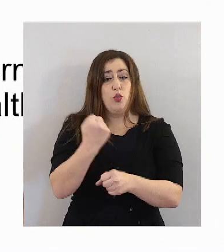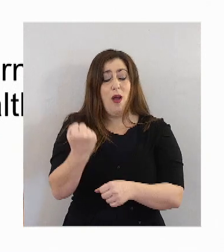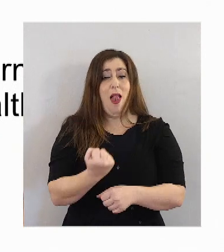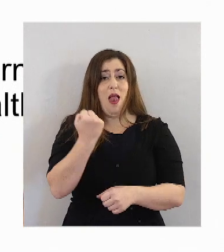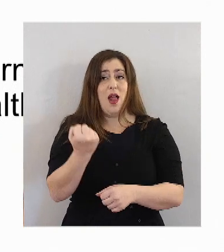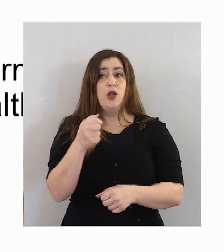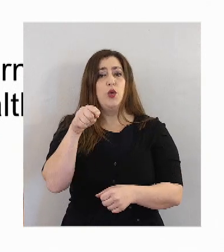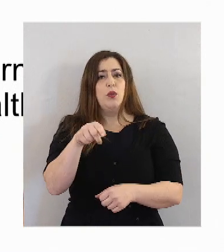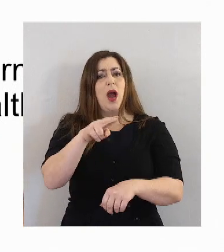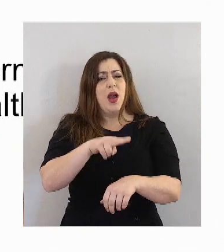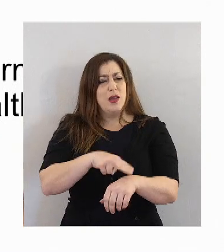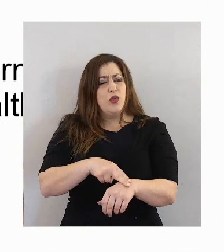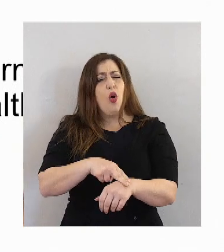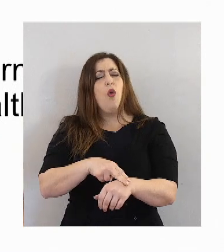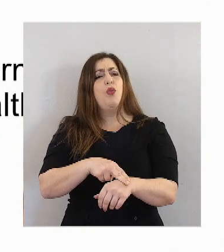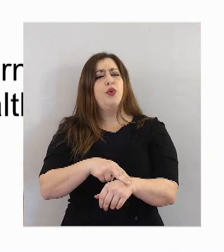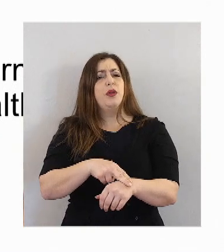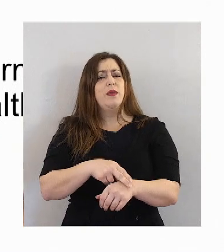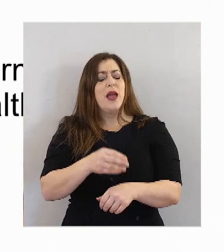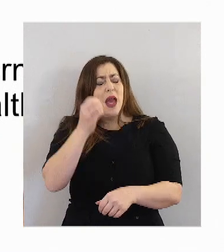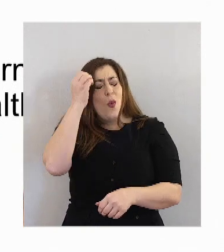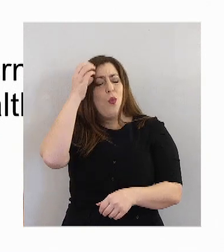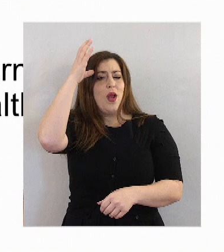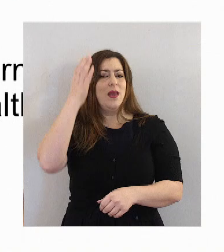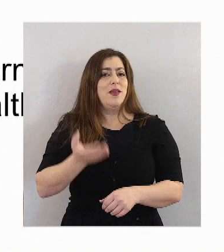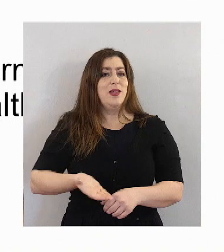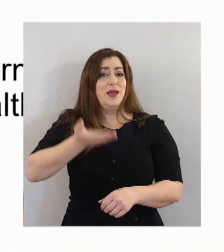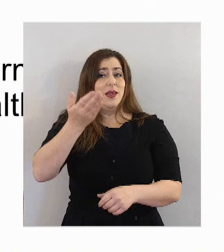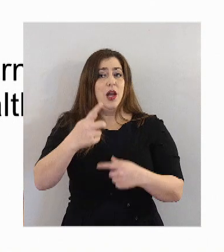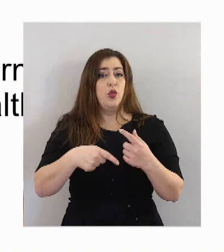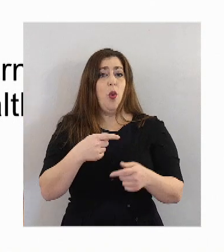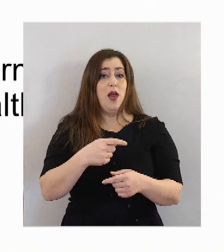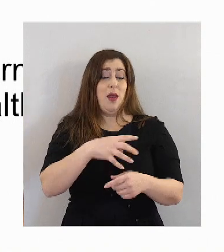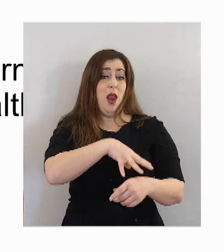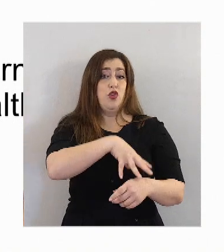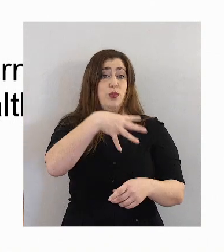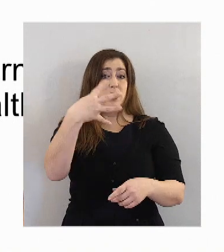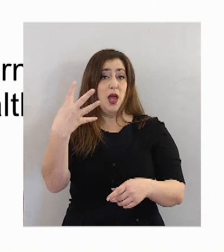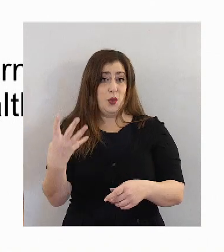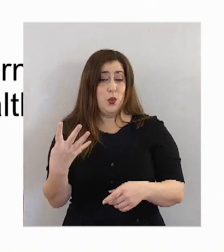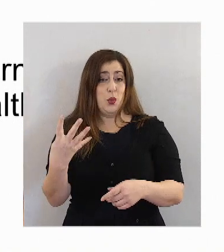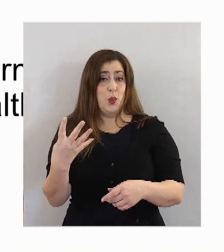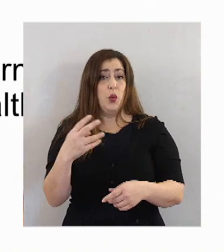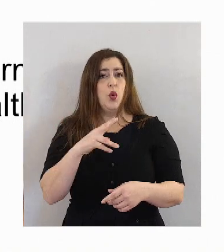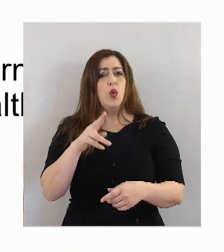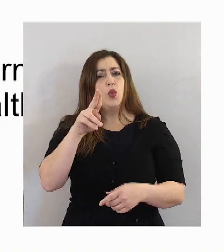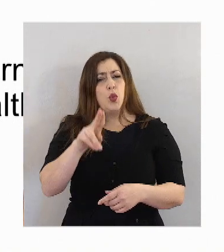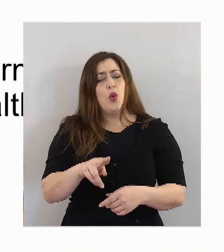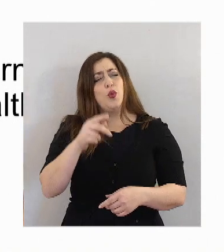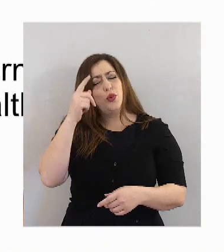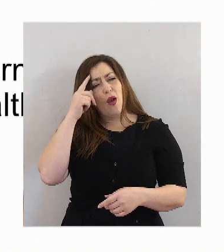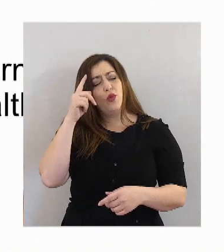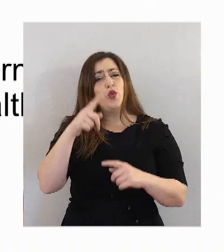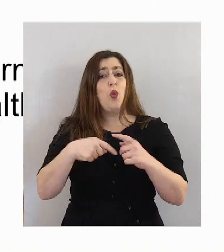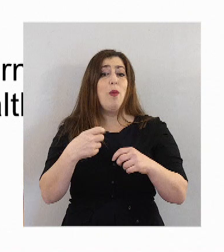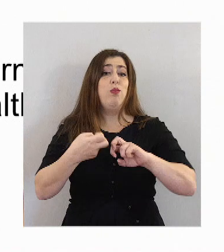patients in a sensitive manner that acknowledges the specific challenges often encountered by LGBTIQ persons in